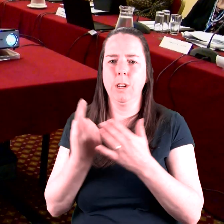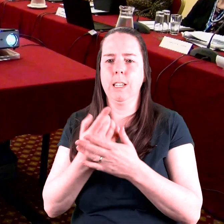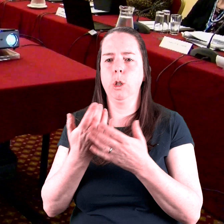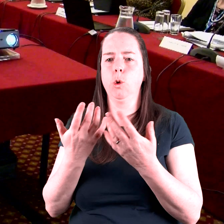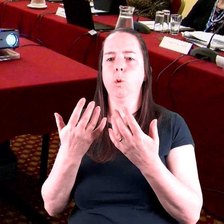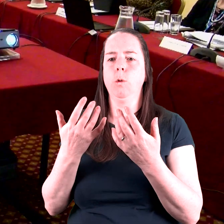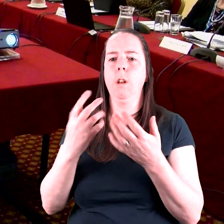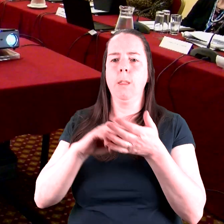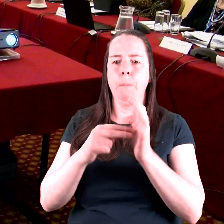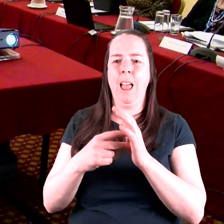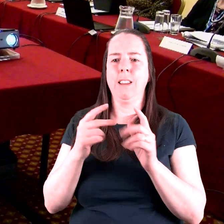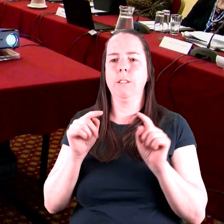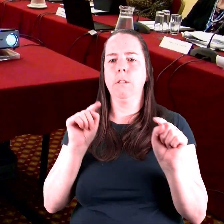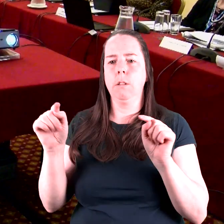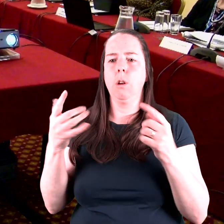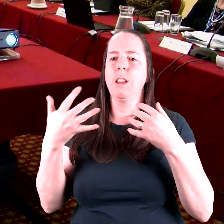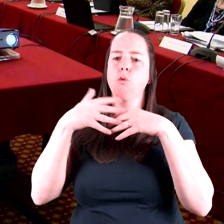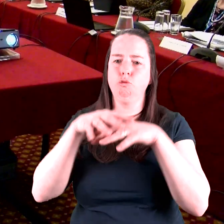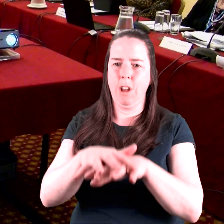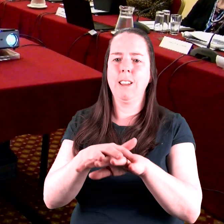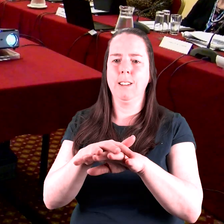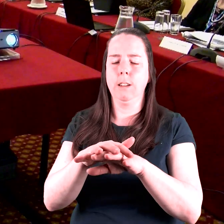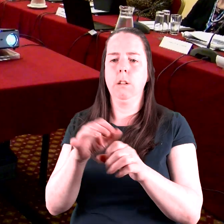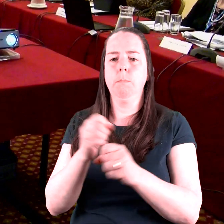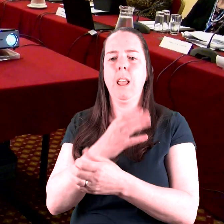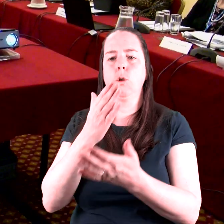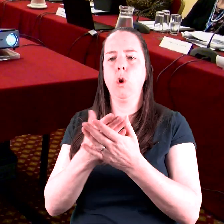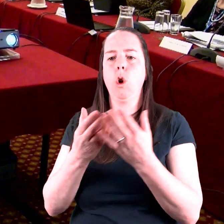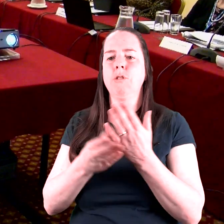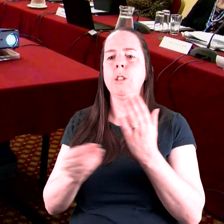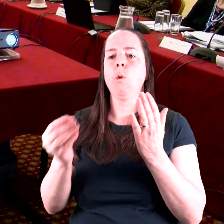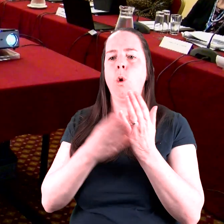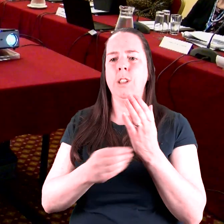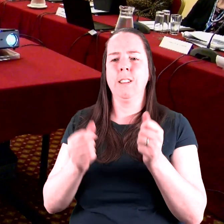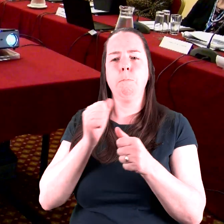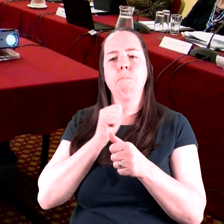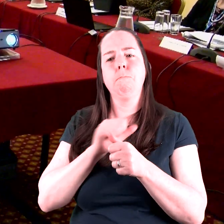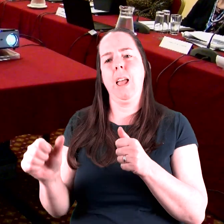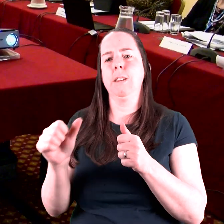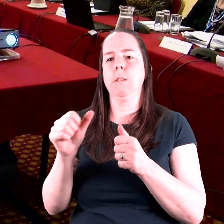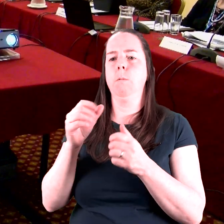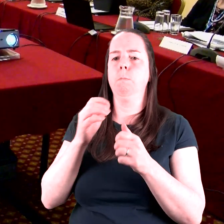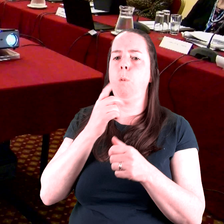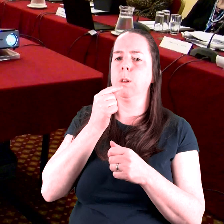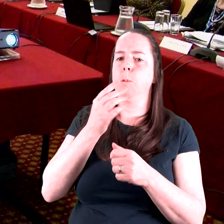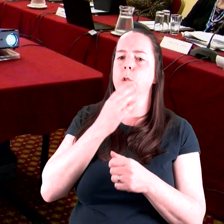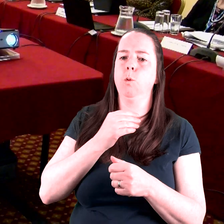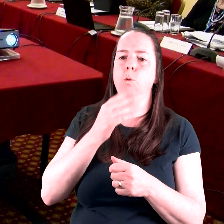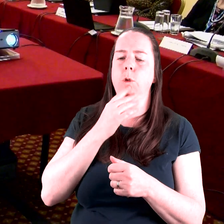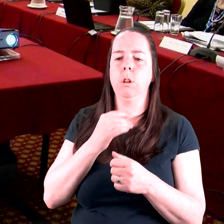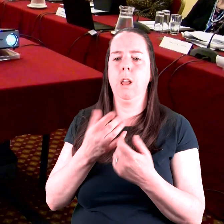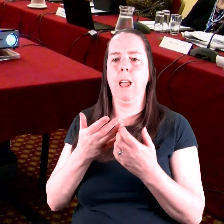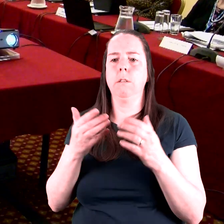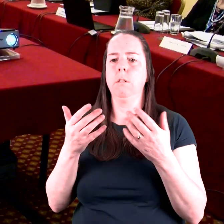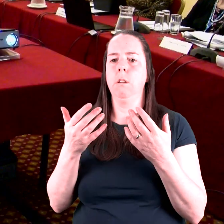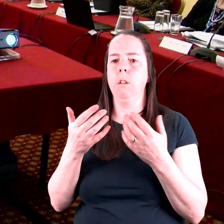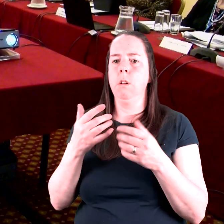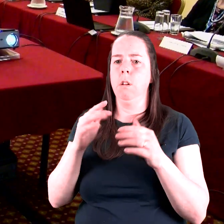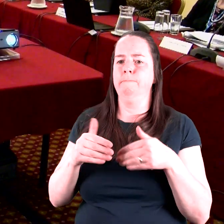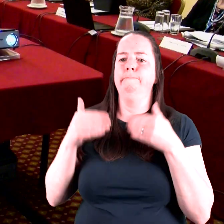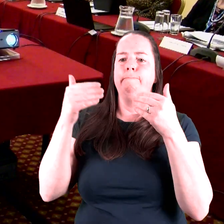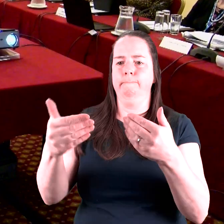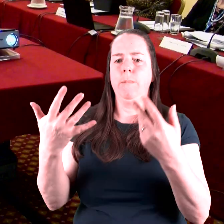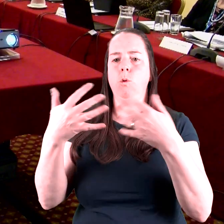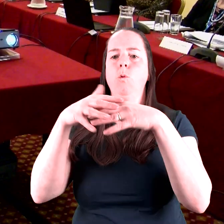opportunity to integrate the two plans so that we're using our resources in the best possible way and taking a step